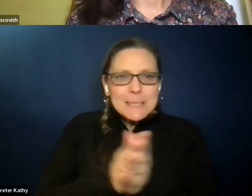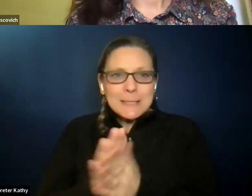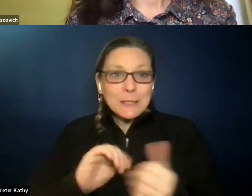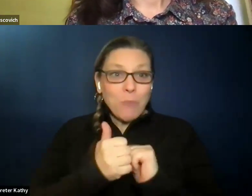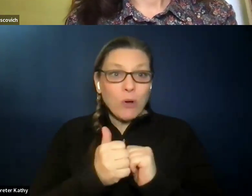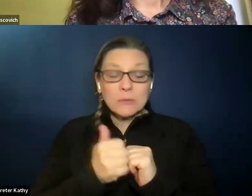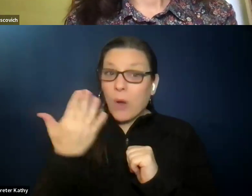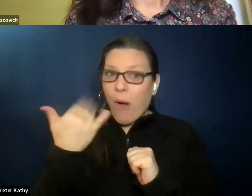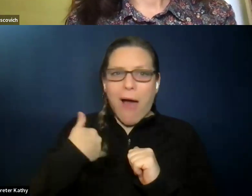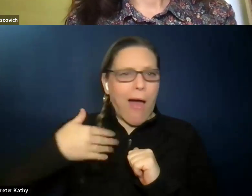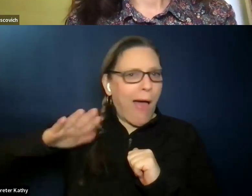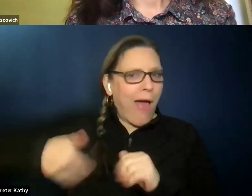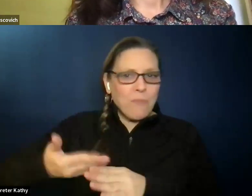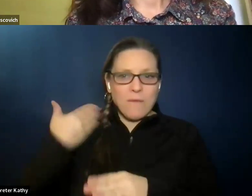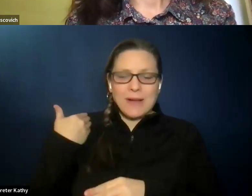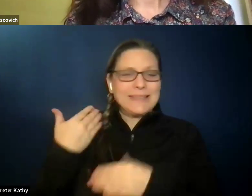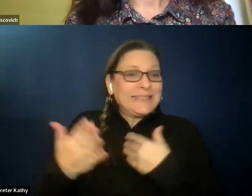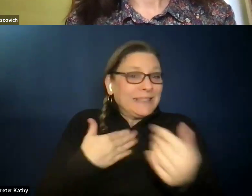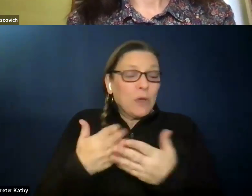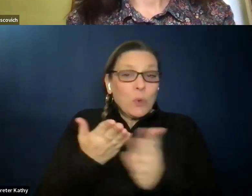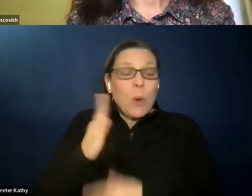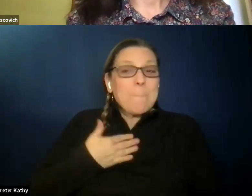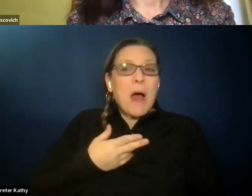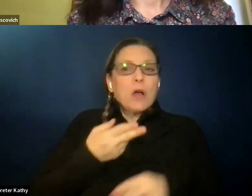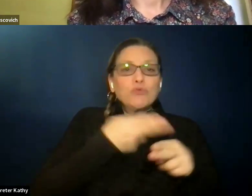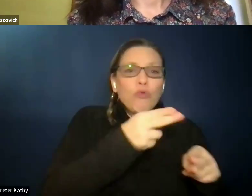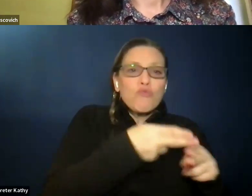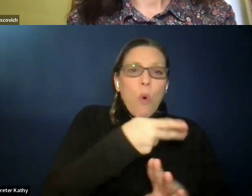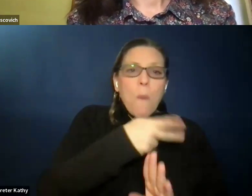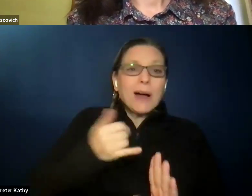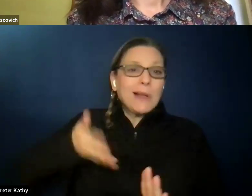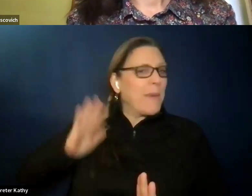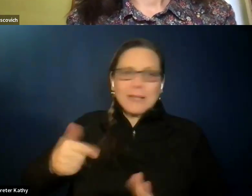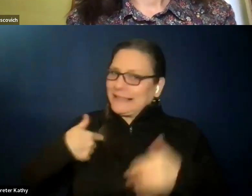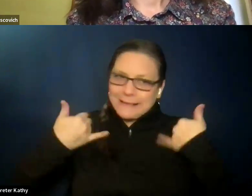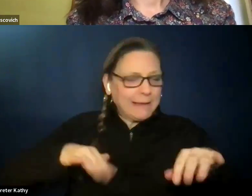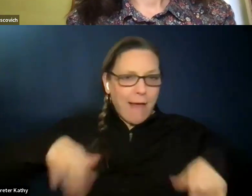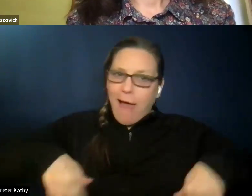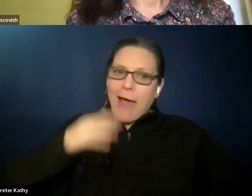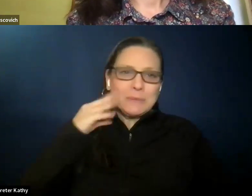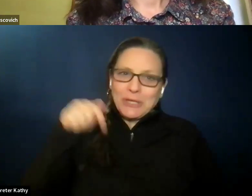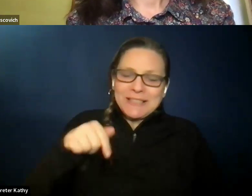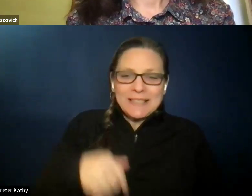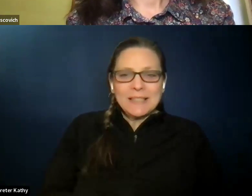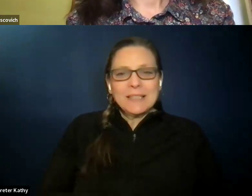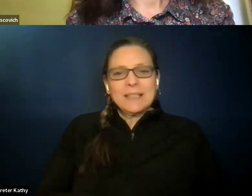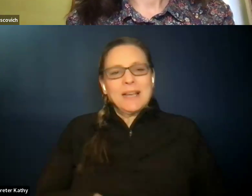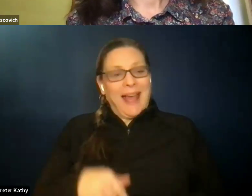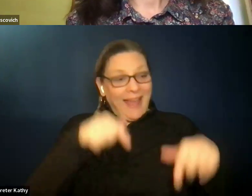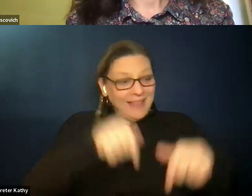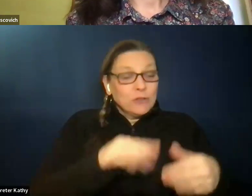had never done before, even through my shorter comic projects that I had done in the past. And this like story that's